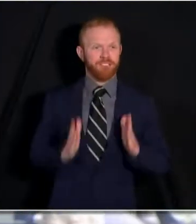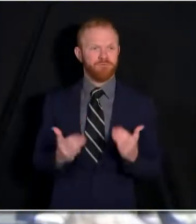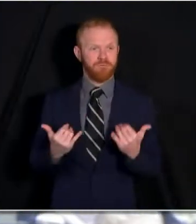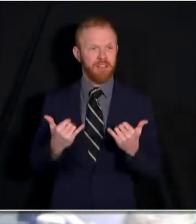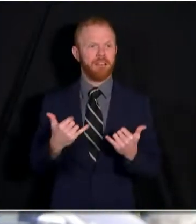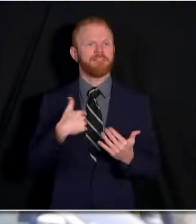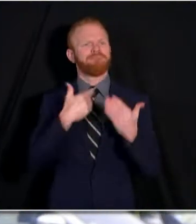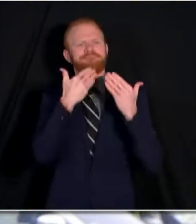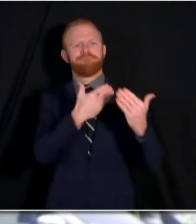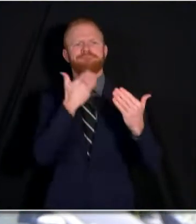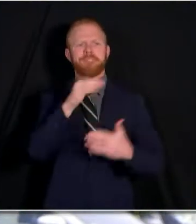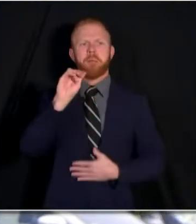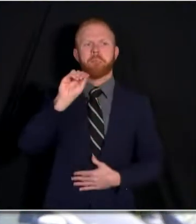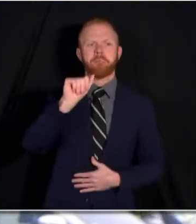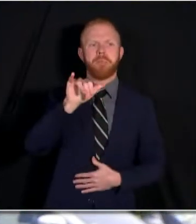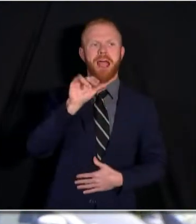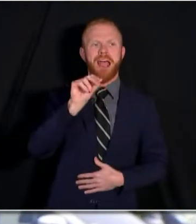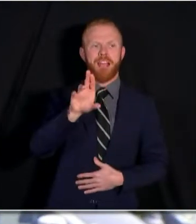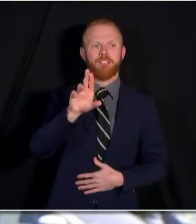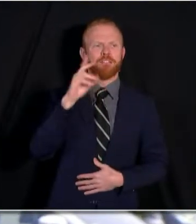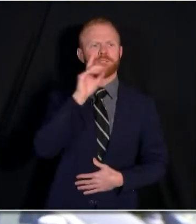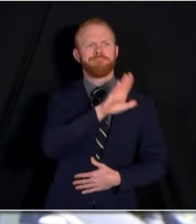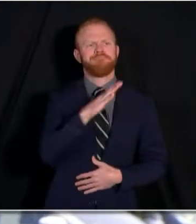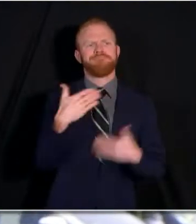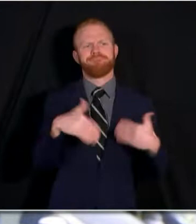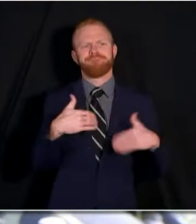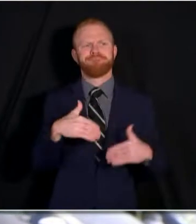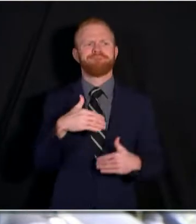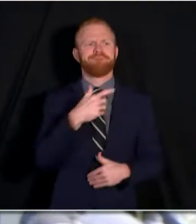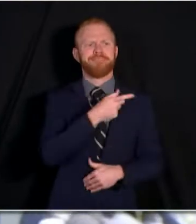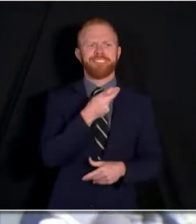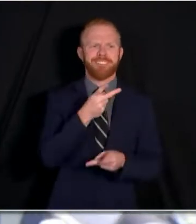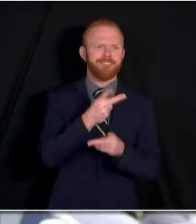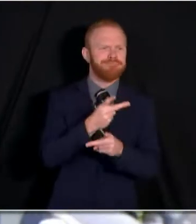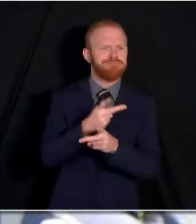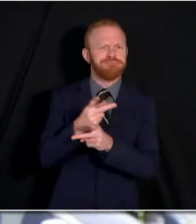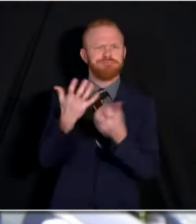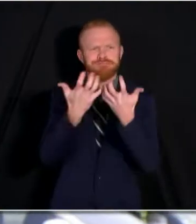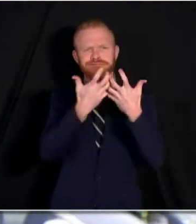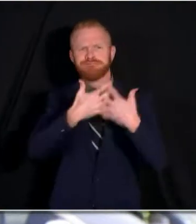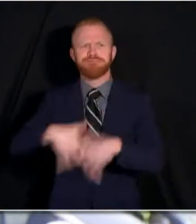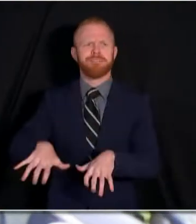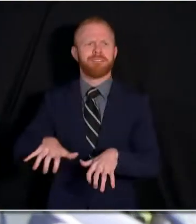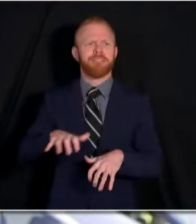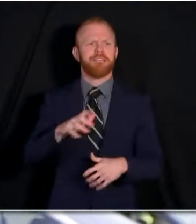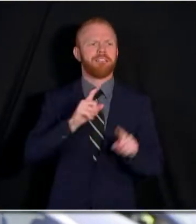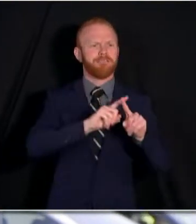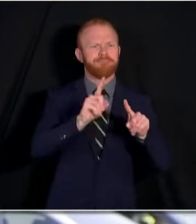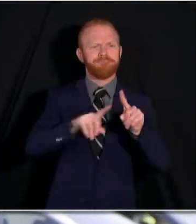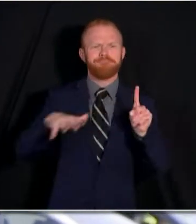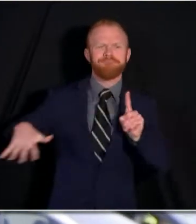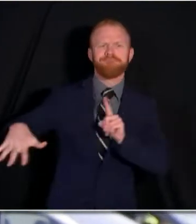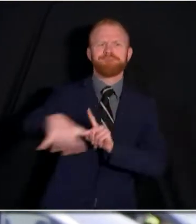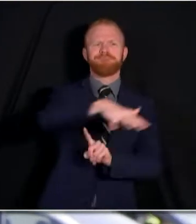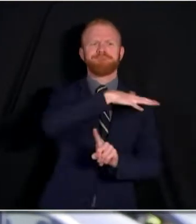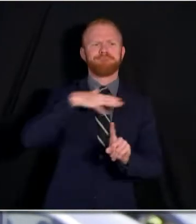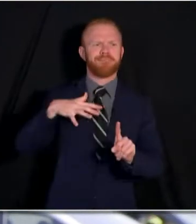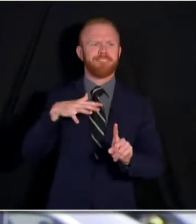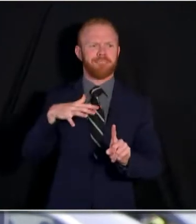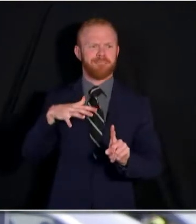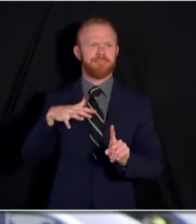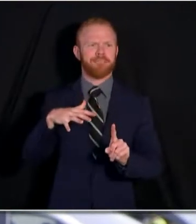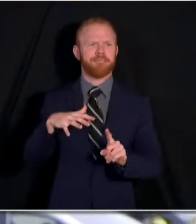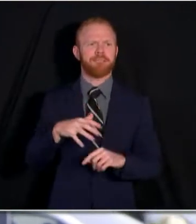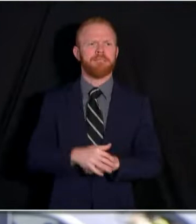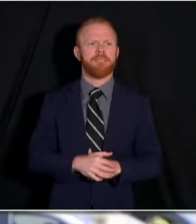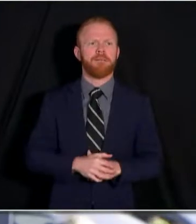his incredible stewardship and support of not only this effort, but efforts throughout this region. Hilda Solis, President of the